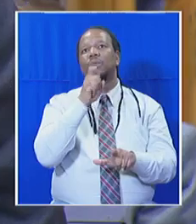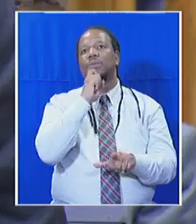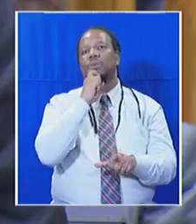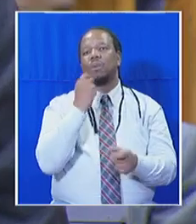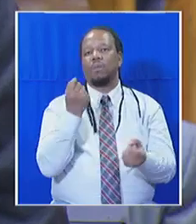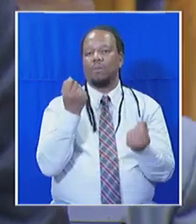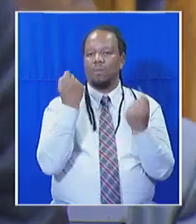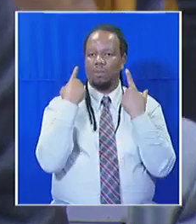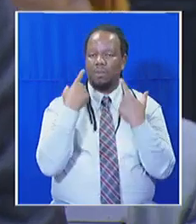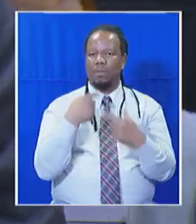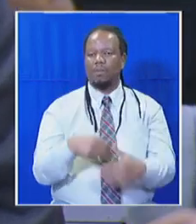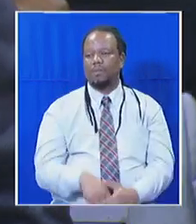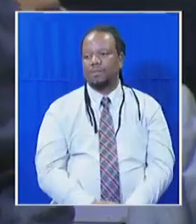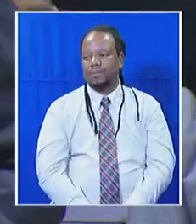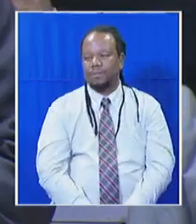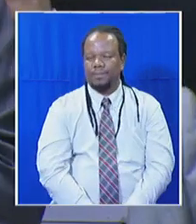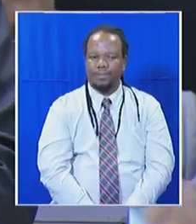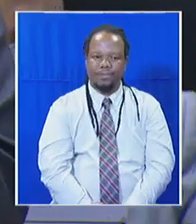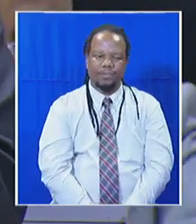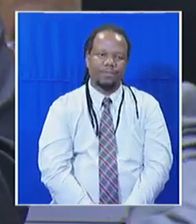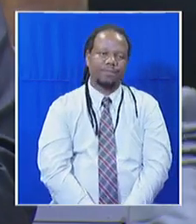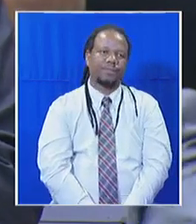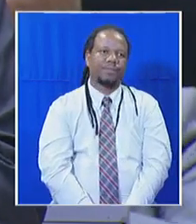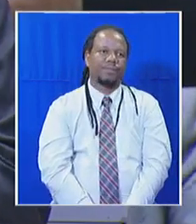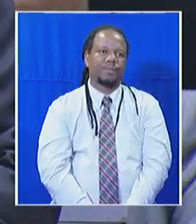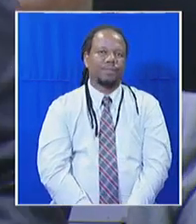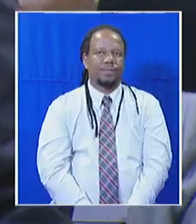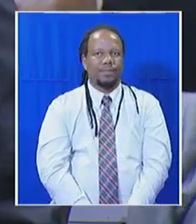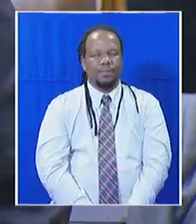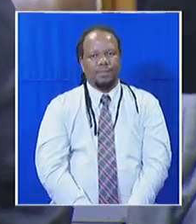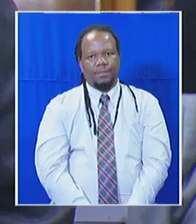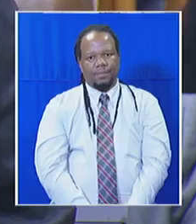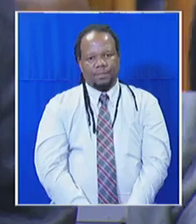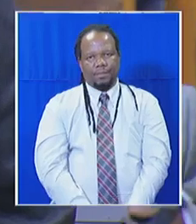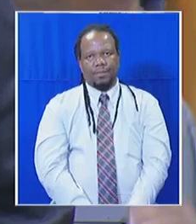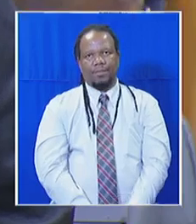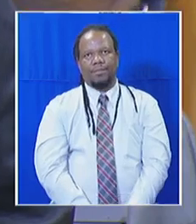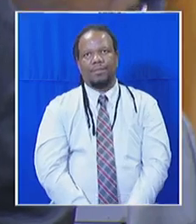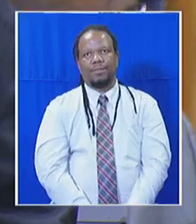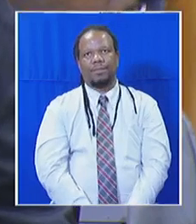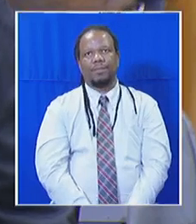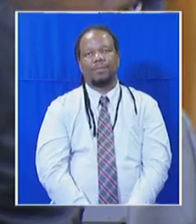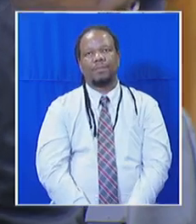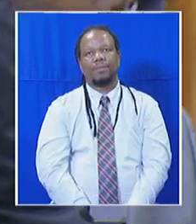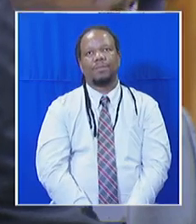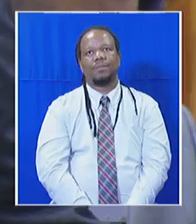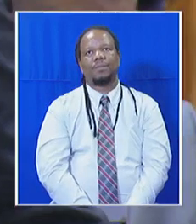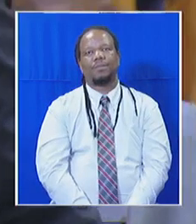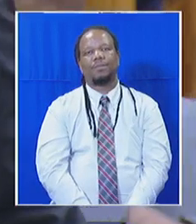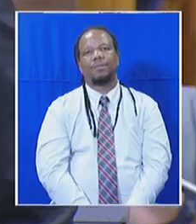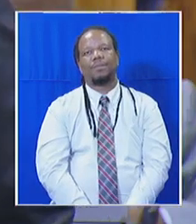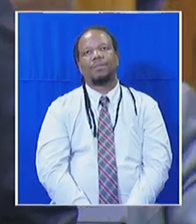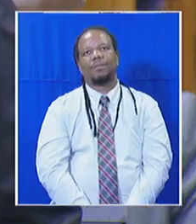ngaleso sikhathi ngalolo suku okhuluma ngalo la ngomhla zi-16